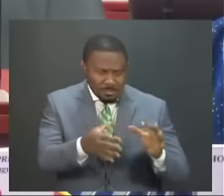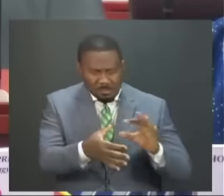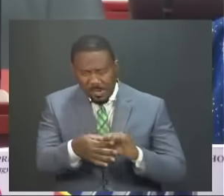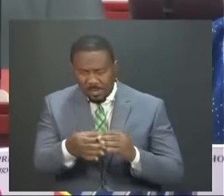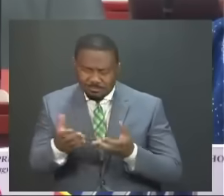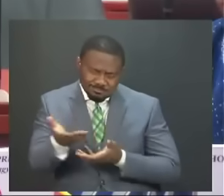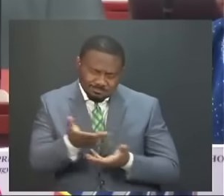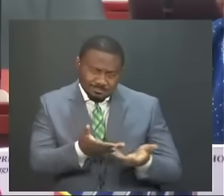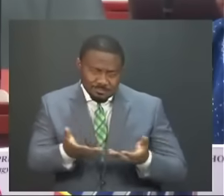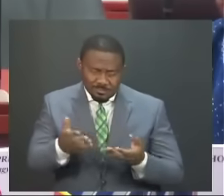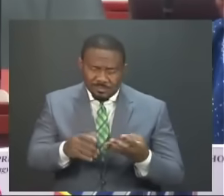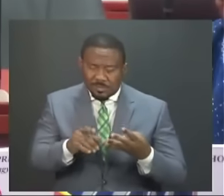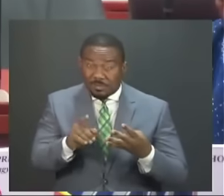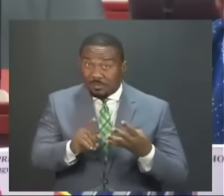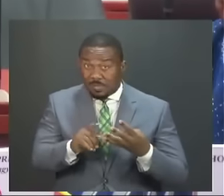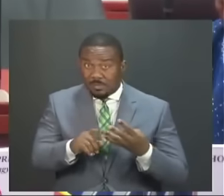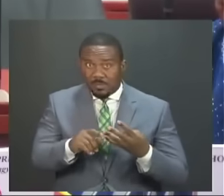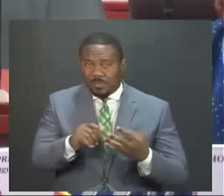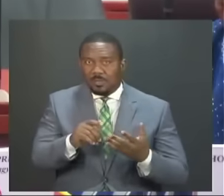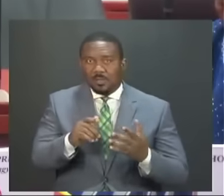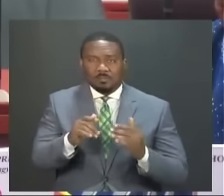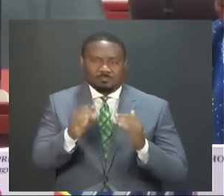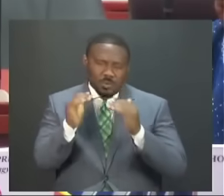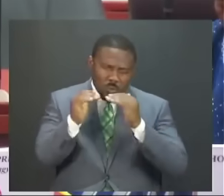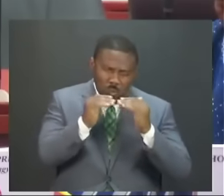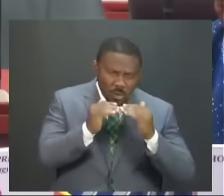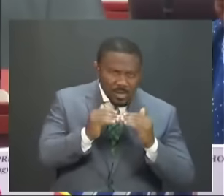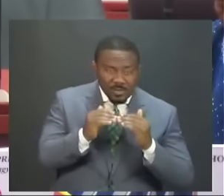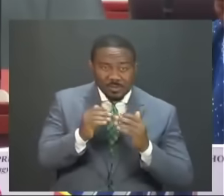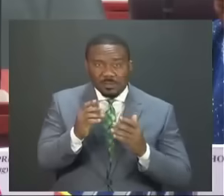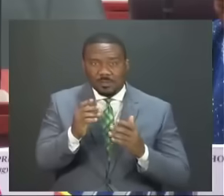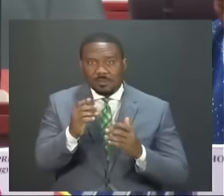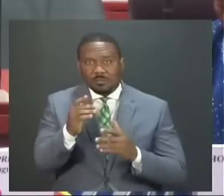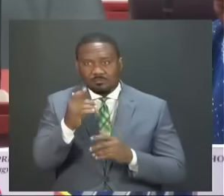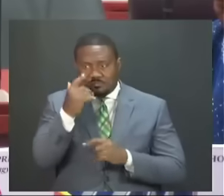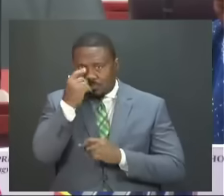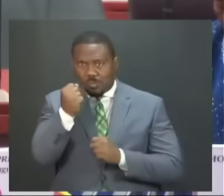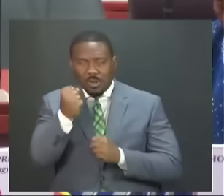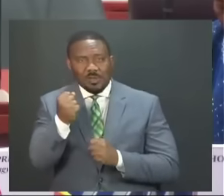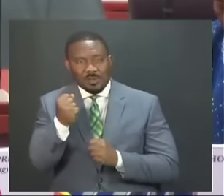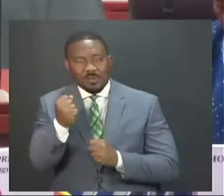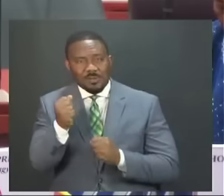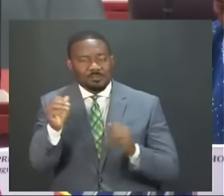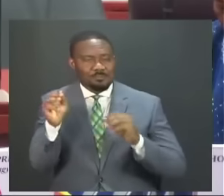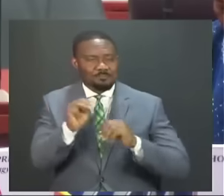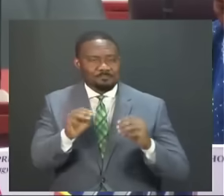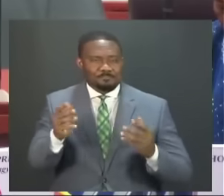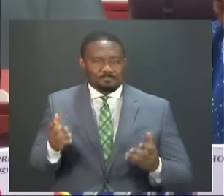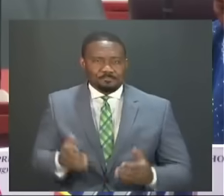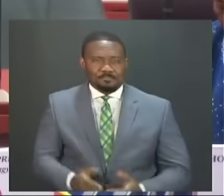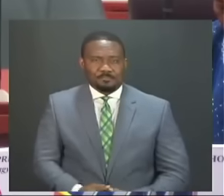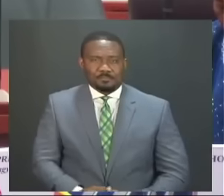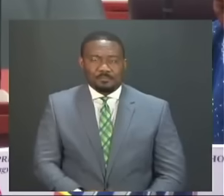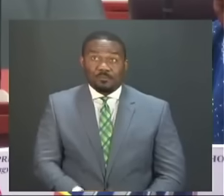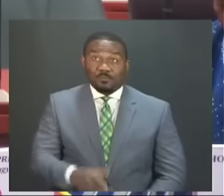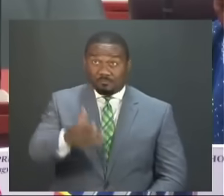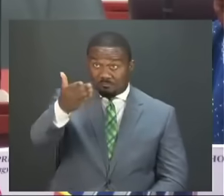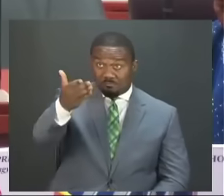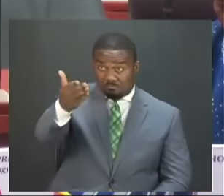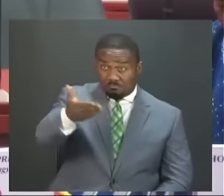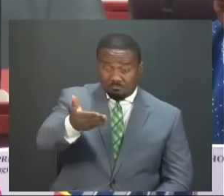C, be impartial, fair, and firm in matters. And Mr. Speaker, I want to invite you